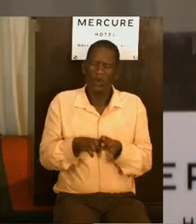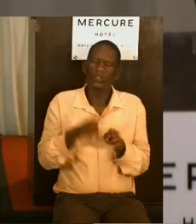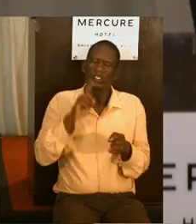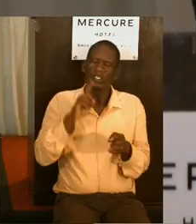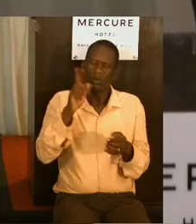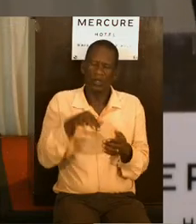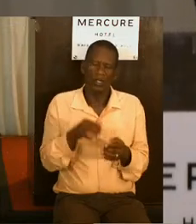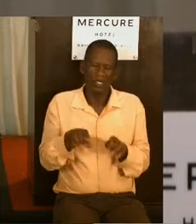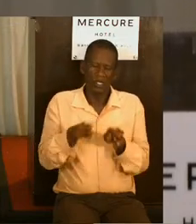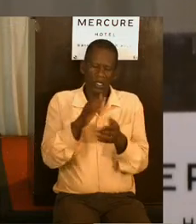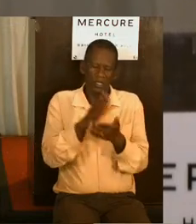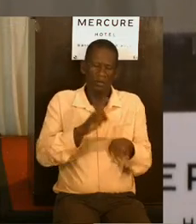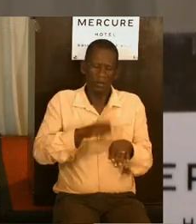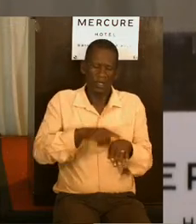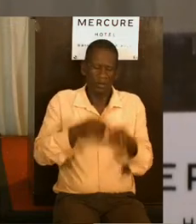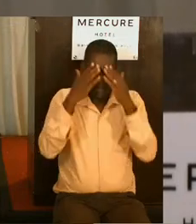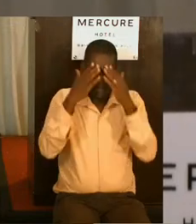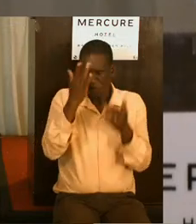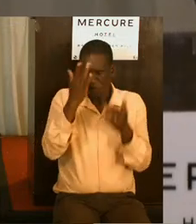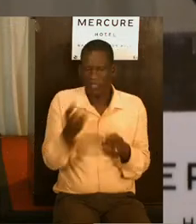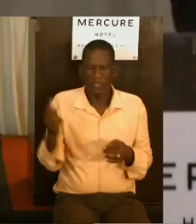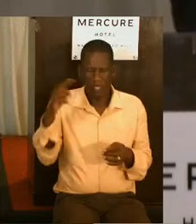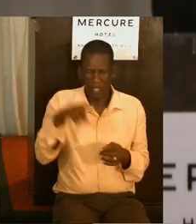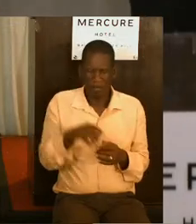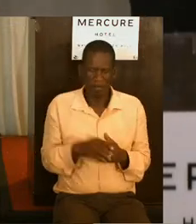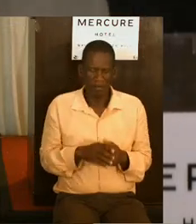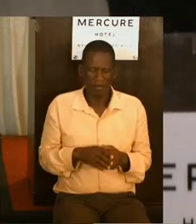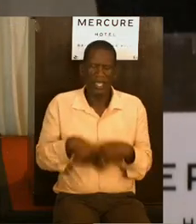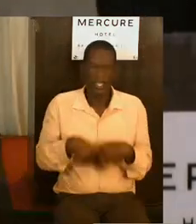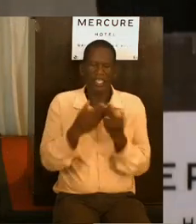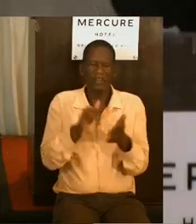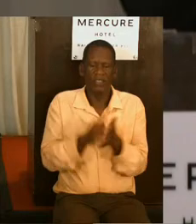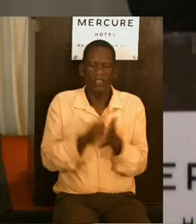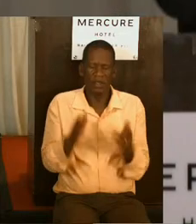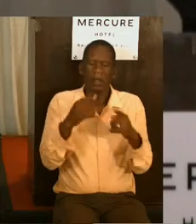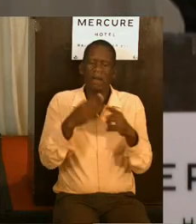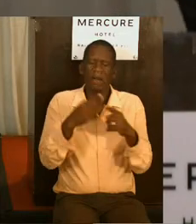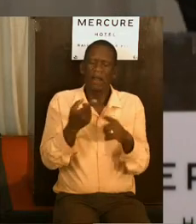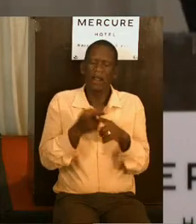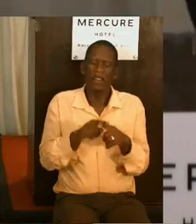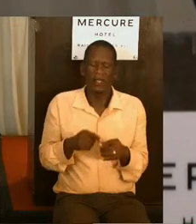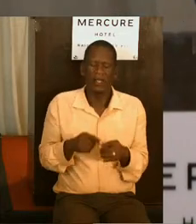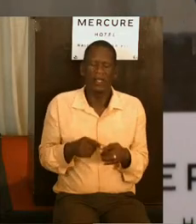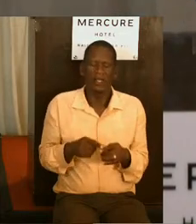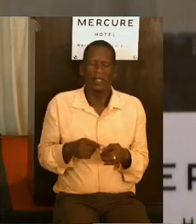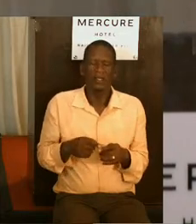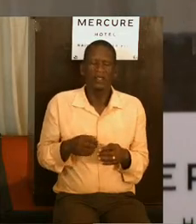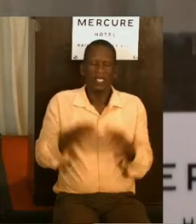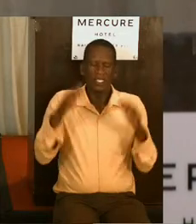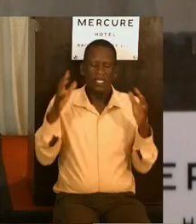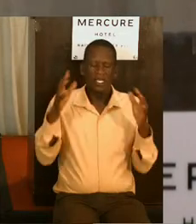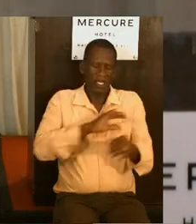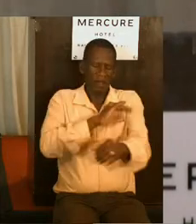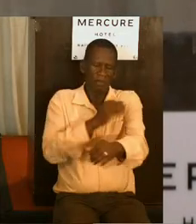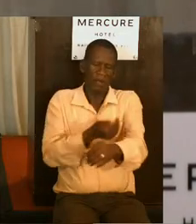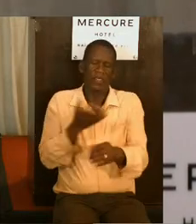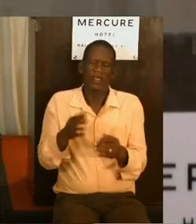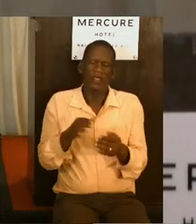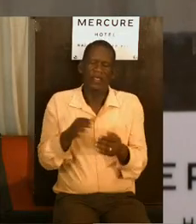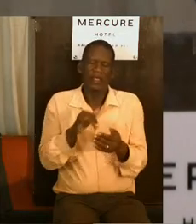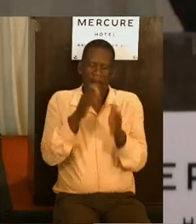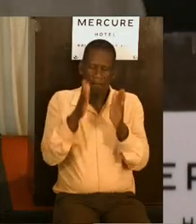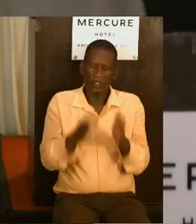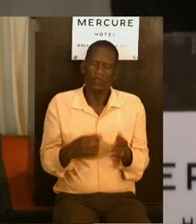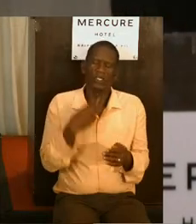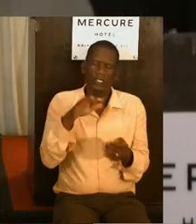I also sometimes don't know why they come didn't I post it that way but then because we because there is a greater power I think somebody